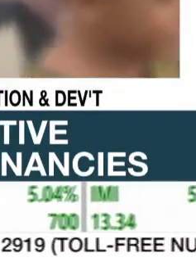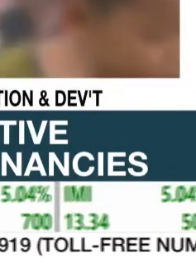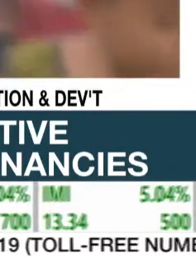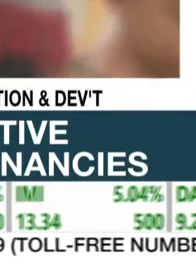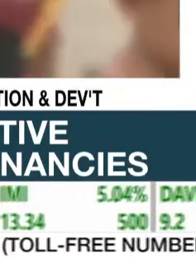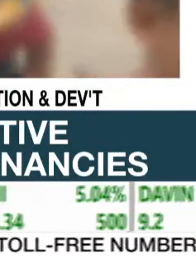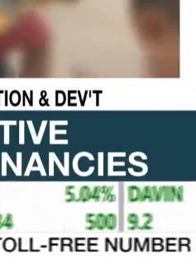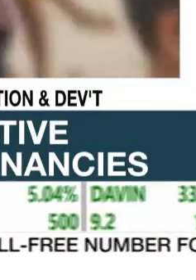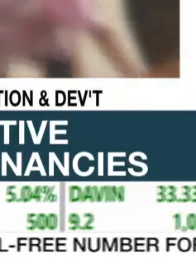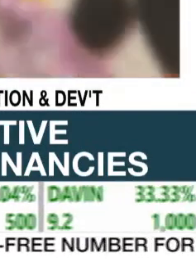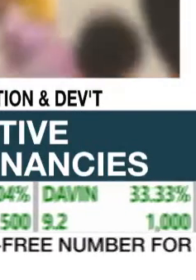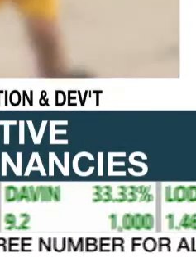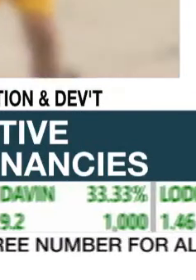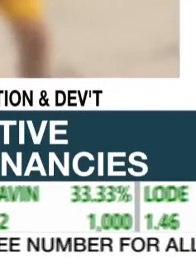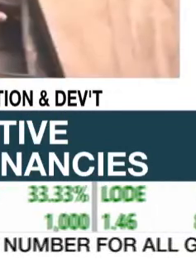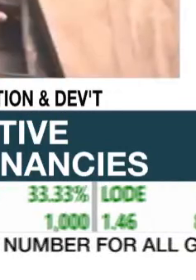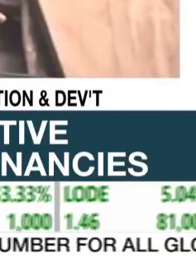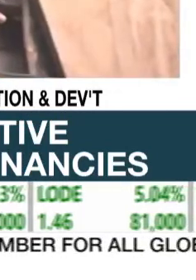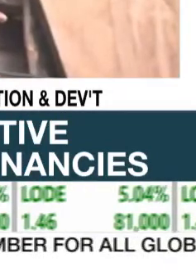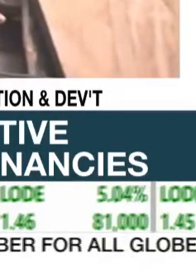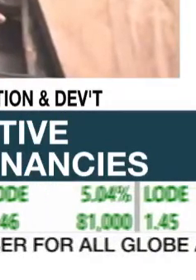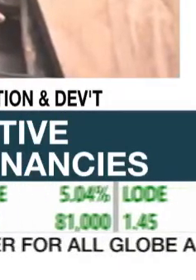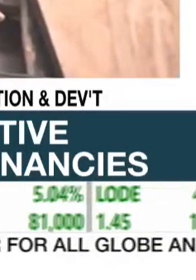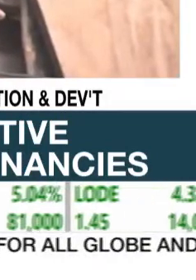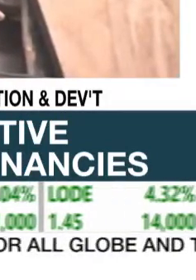internet, 85% having cell phones.